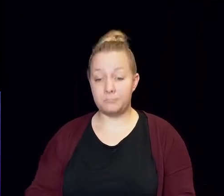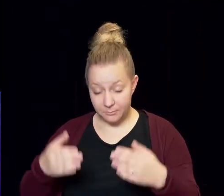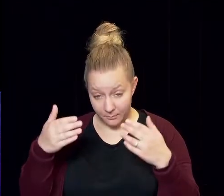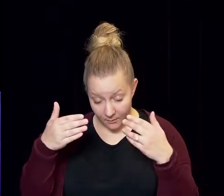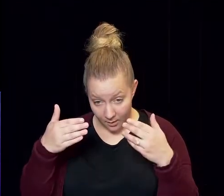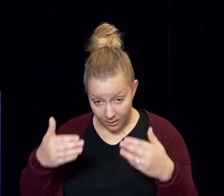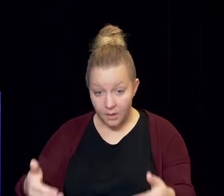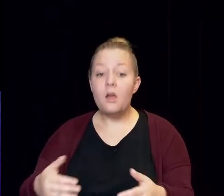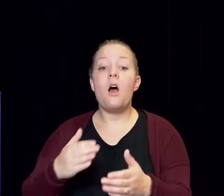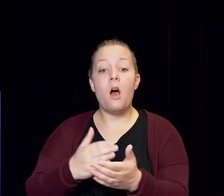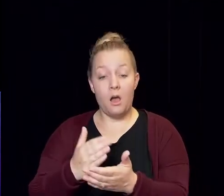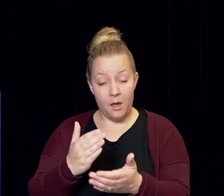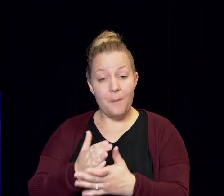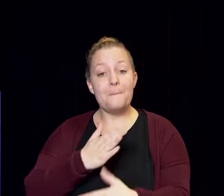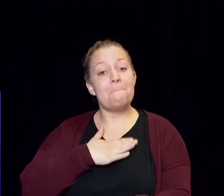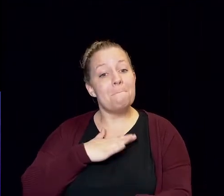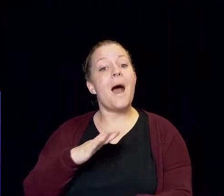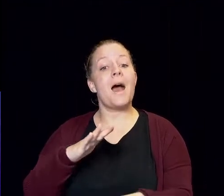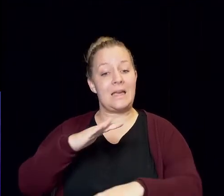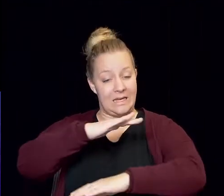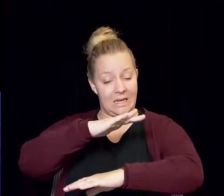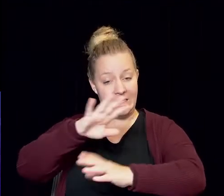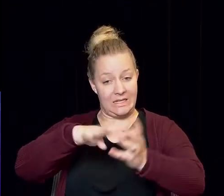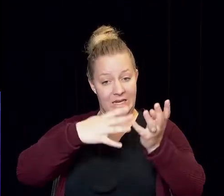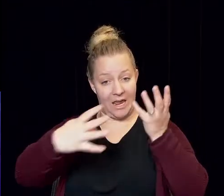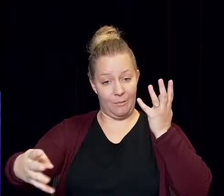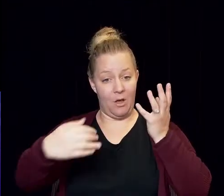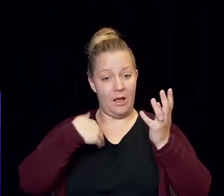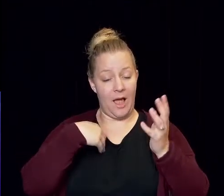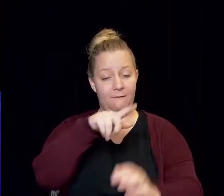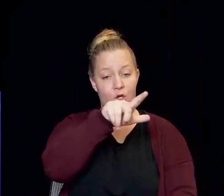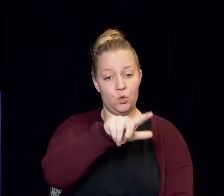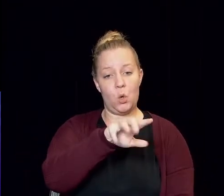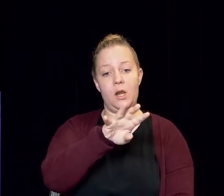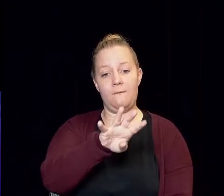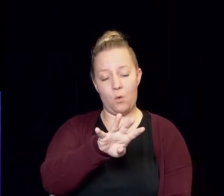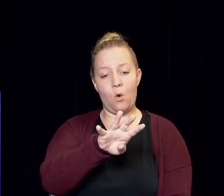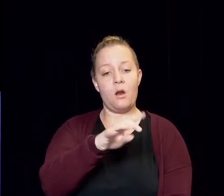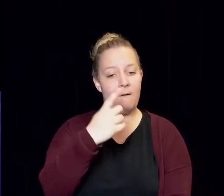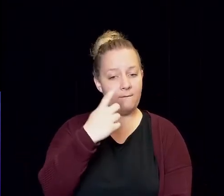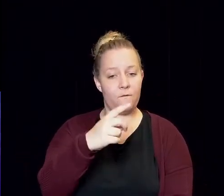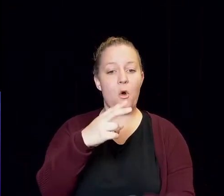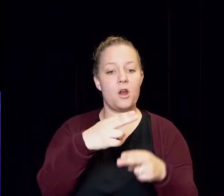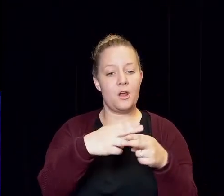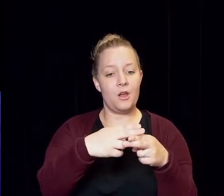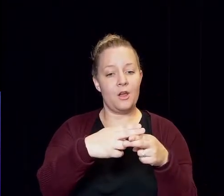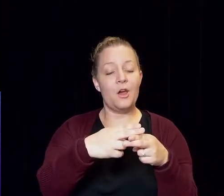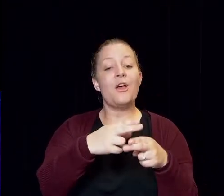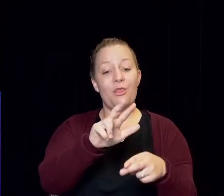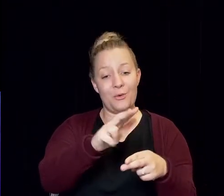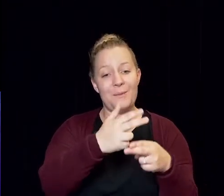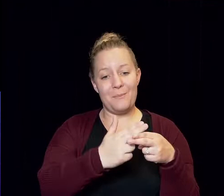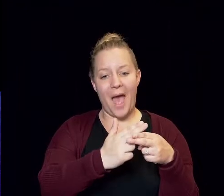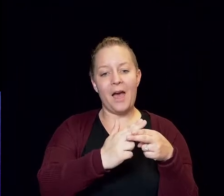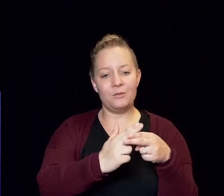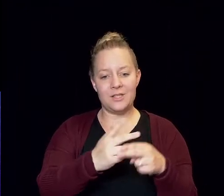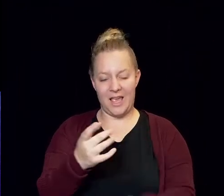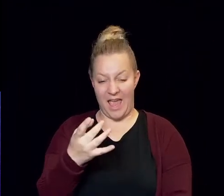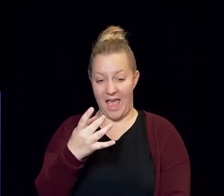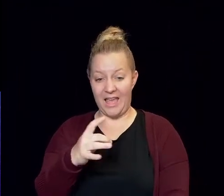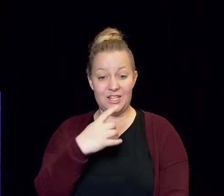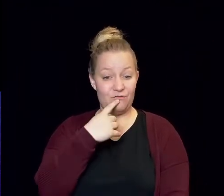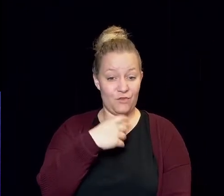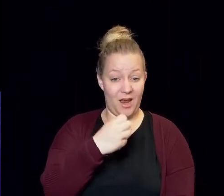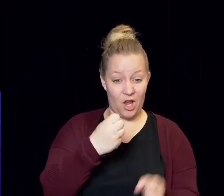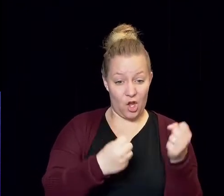Alrighty, so take a look at my table. I have that there were 24 for 3 pounds, and that 18 red cars to 6 blue cars